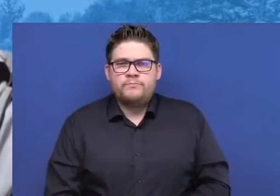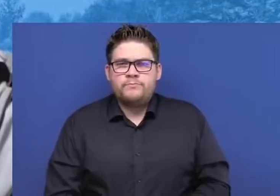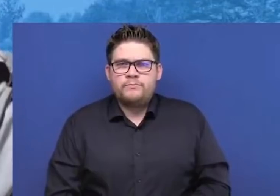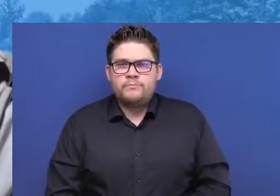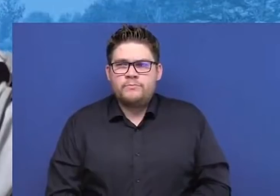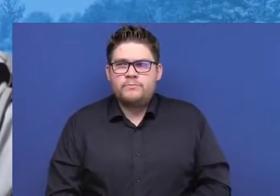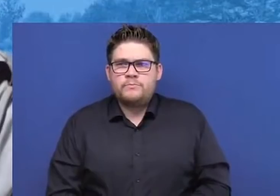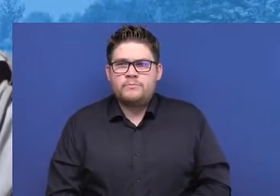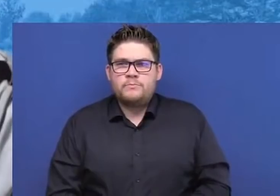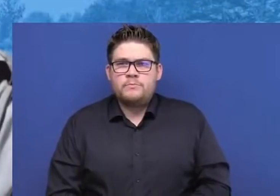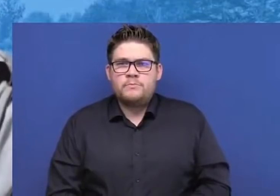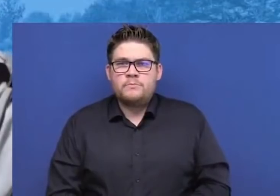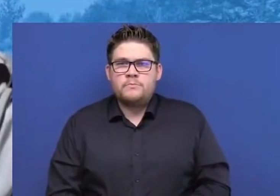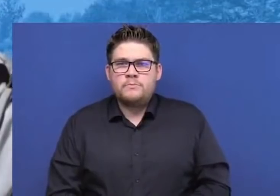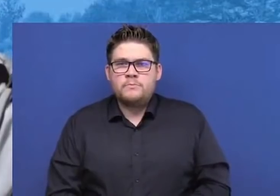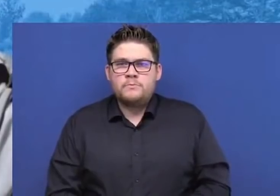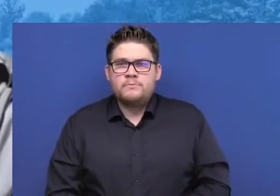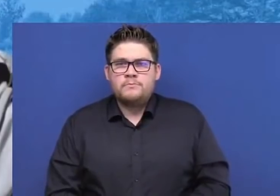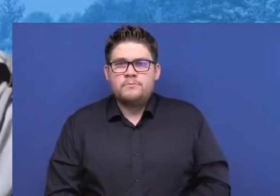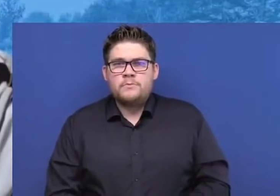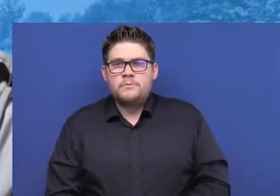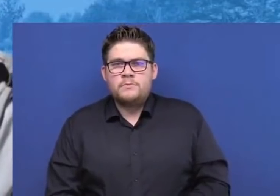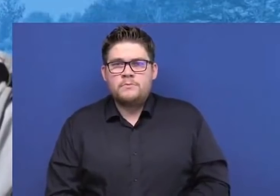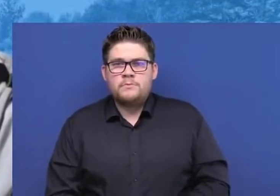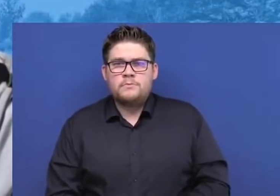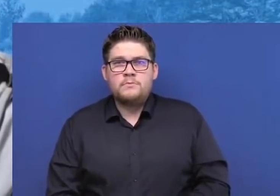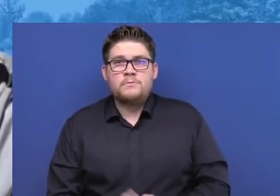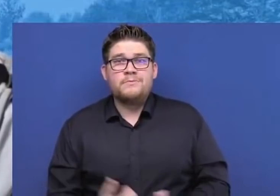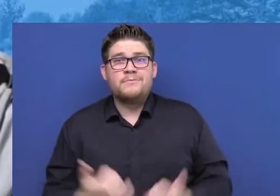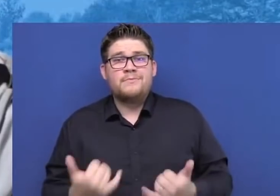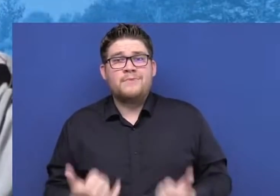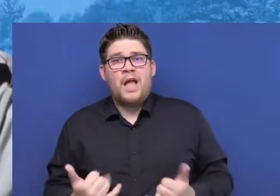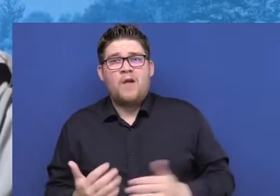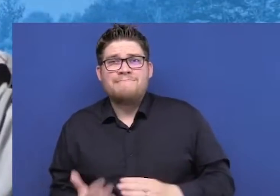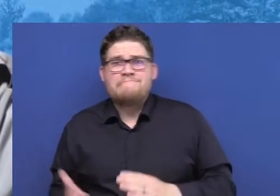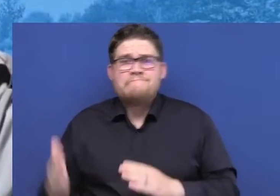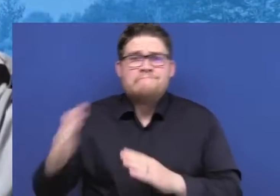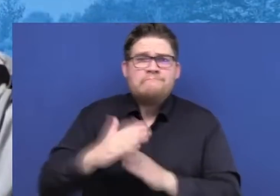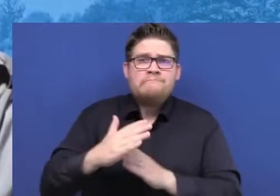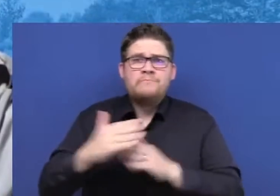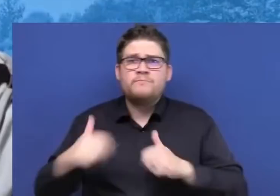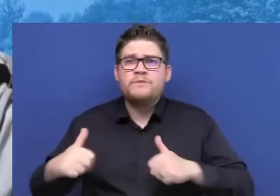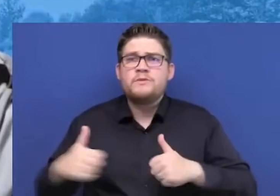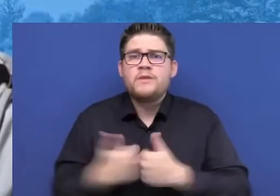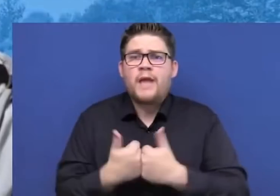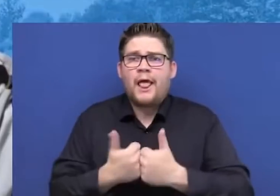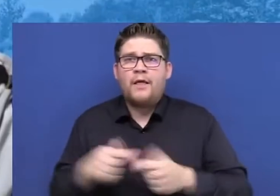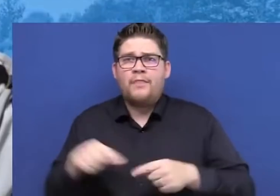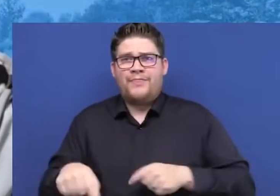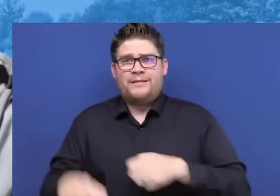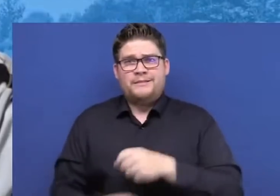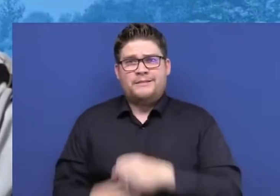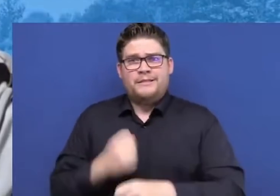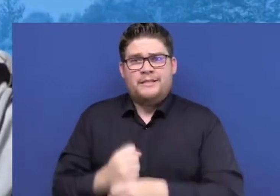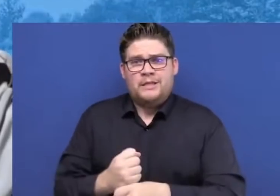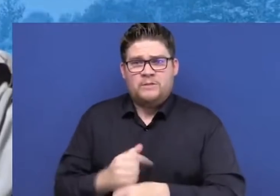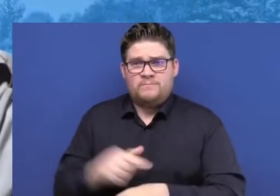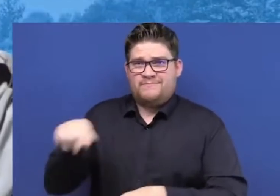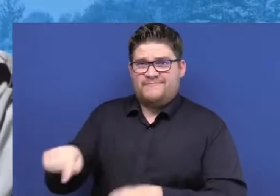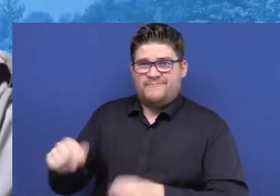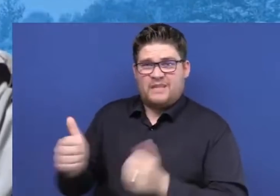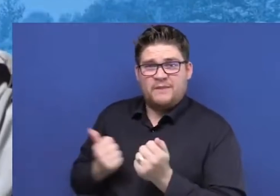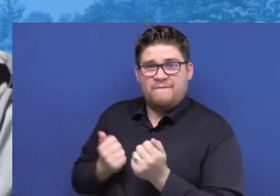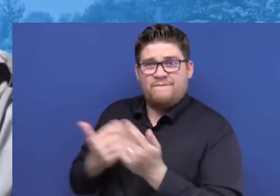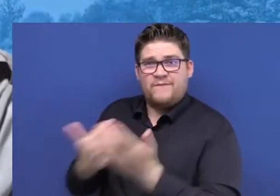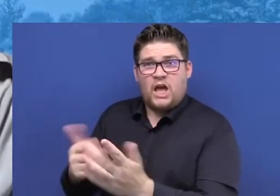year, as we've been speaking about, is the fire season kind of hit all across Canada and Western North America at the